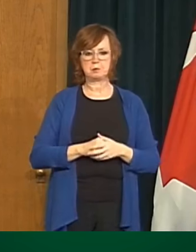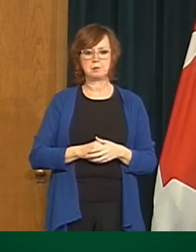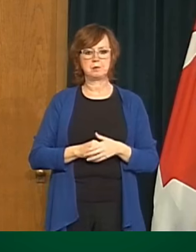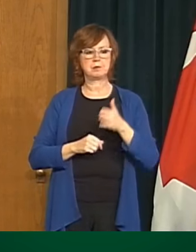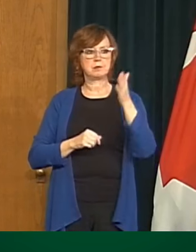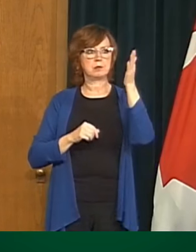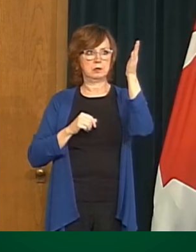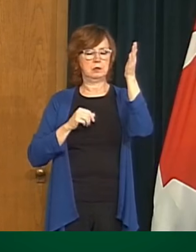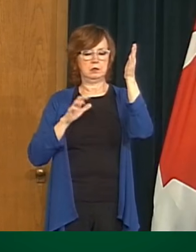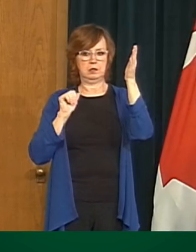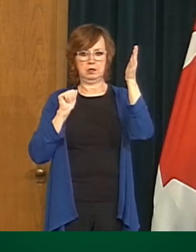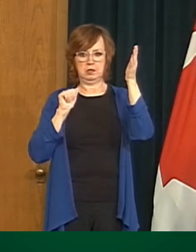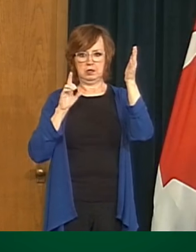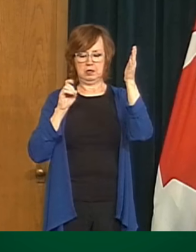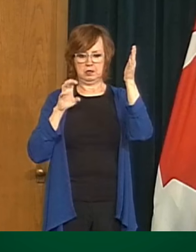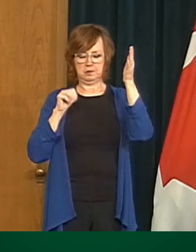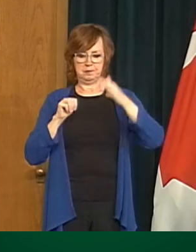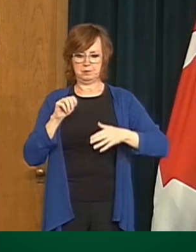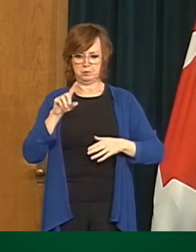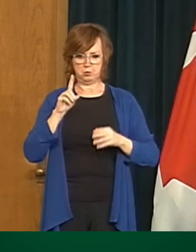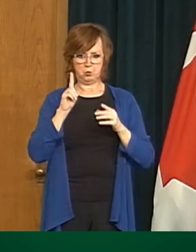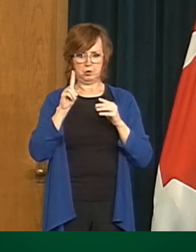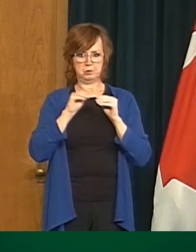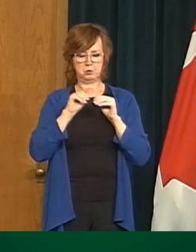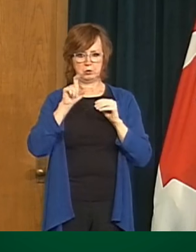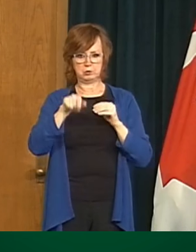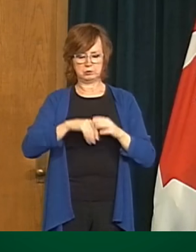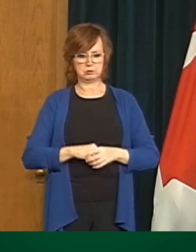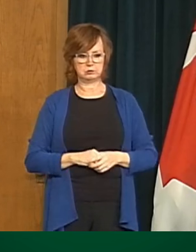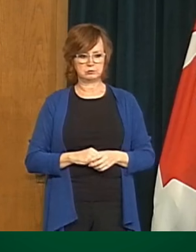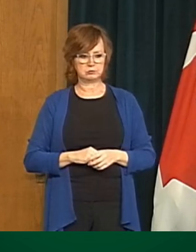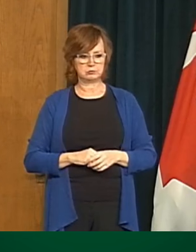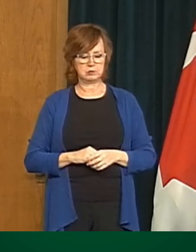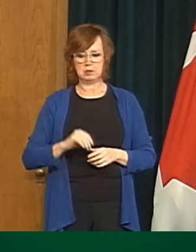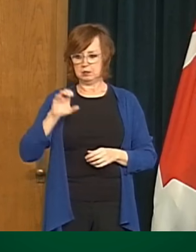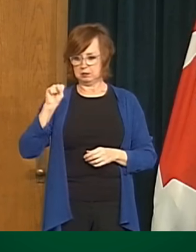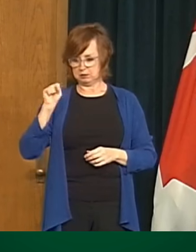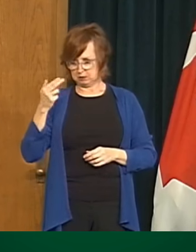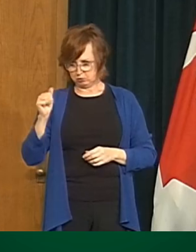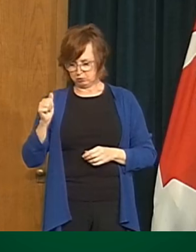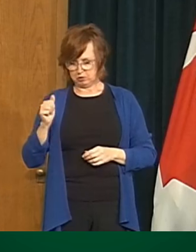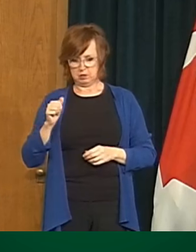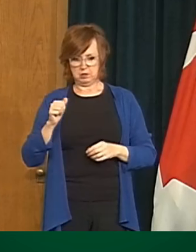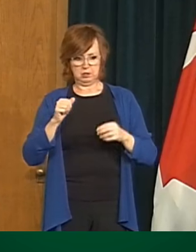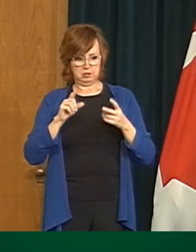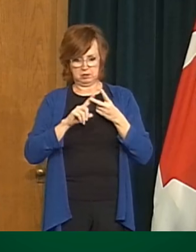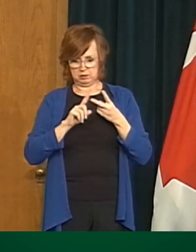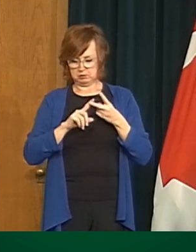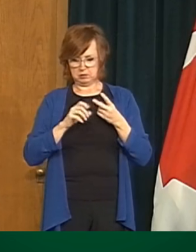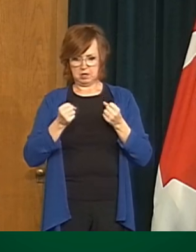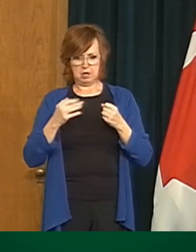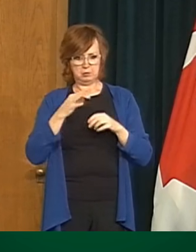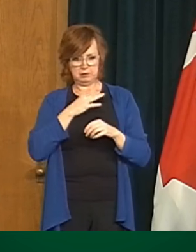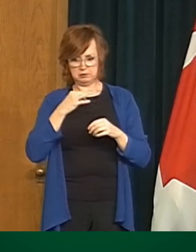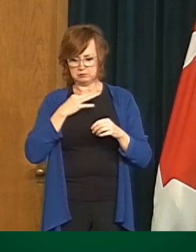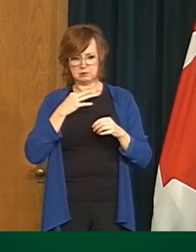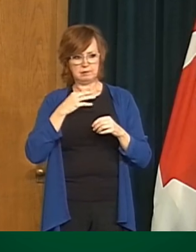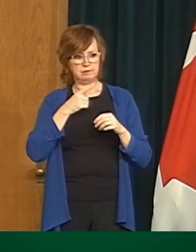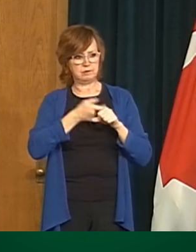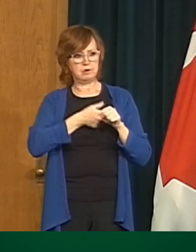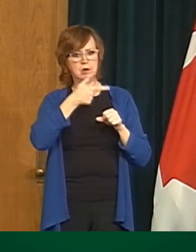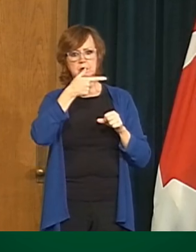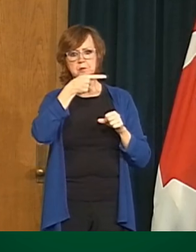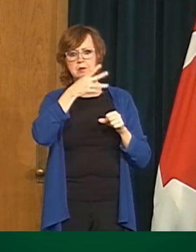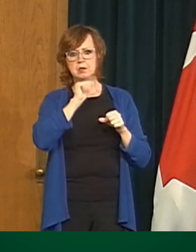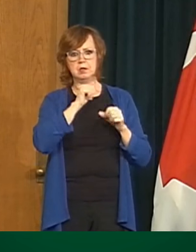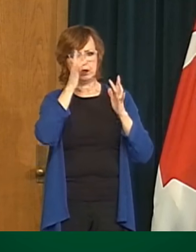isolate now, given the cases in various hospitals, and maybe an update on how many staff are isolating and what the plans